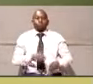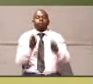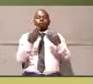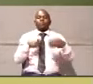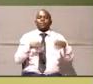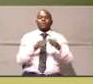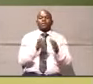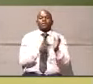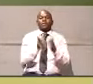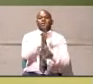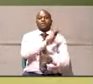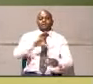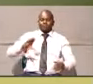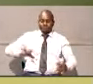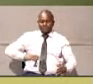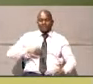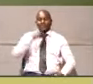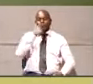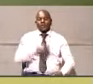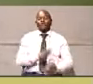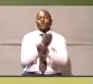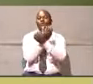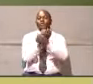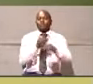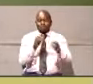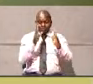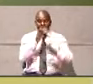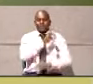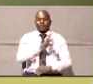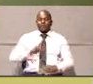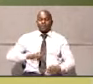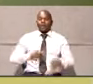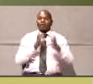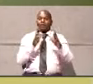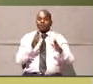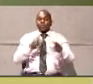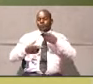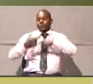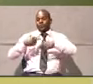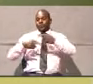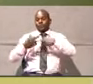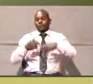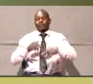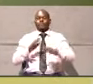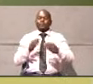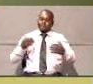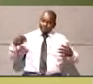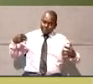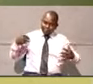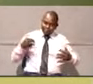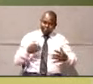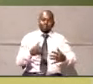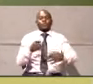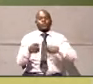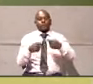to Jesus Christ as his personal Savior and Lord. His hope was revived, and since then, his zeal